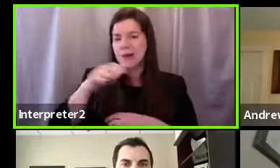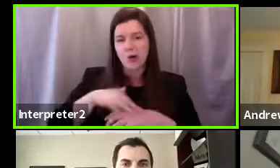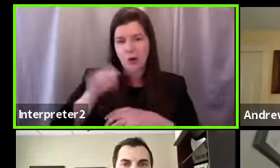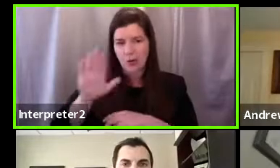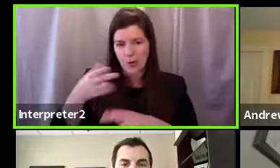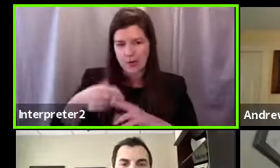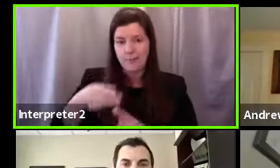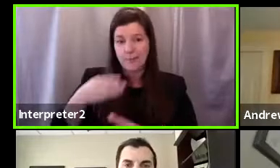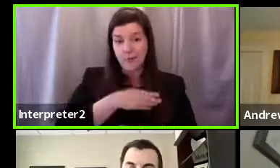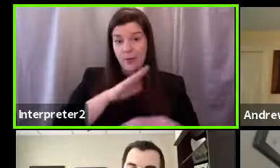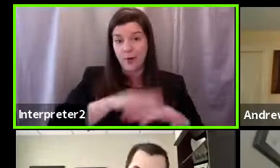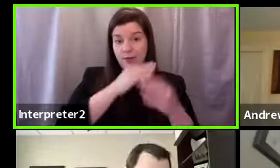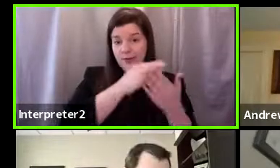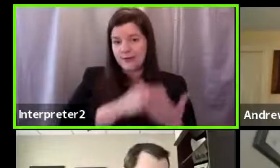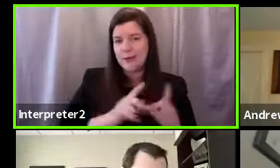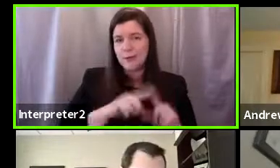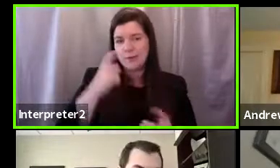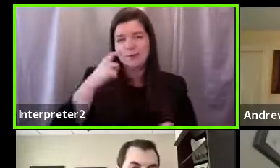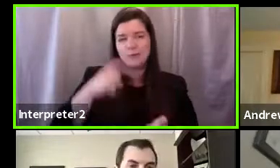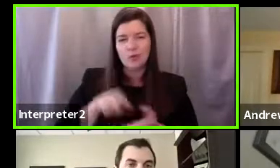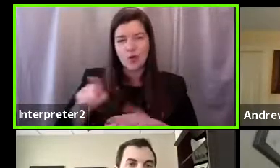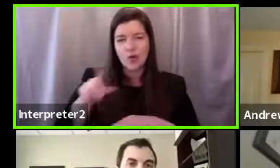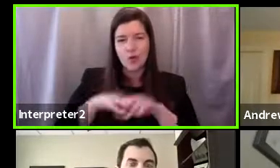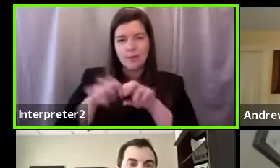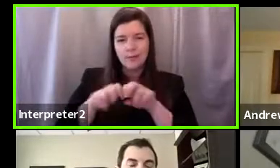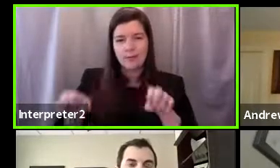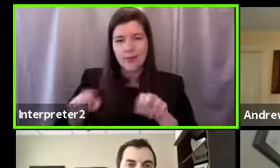and present and comment, if you will.